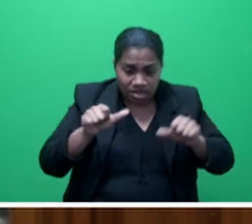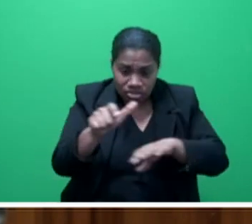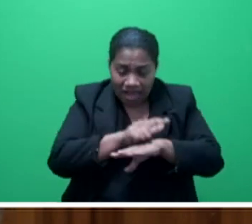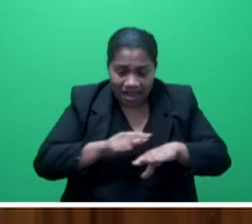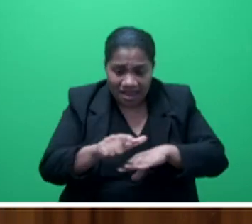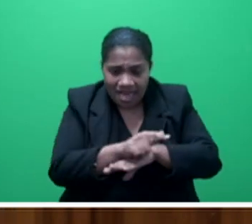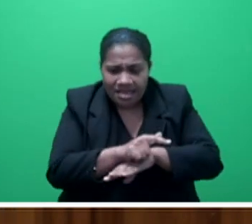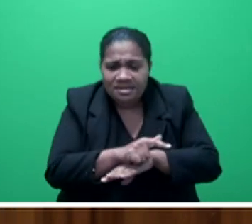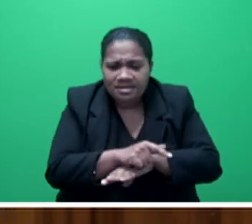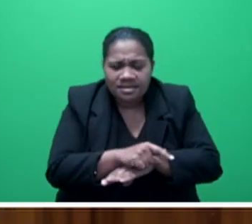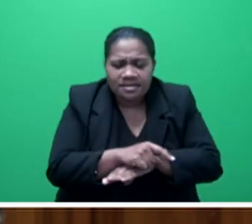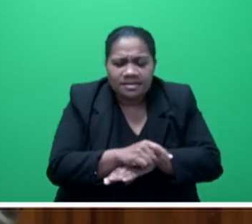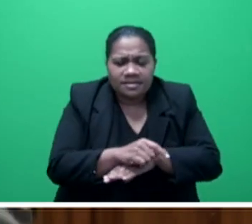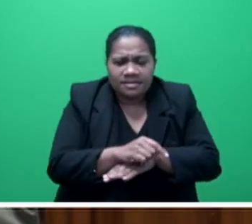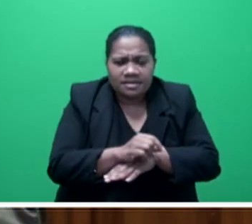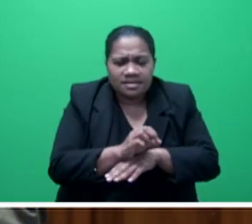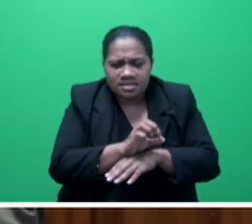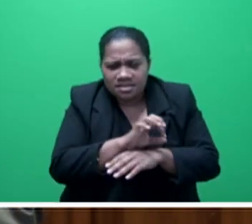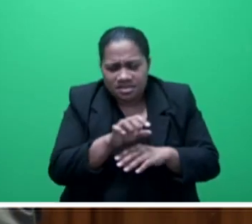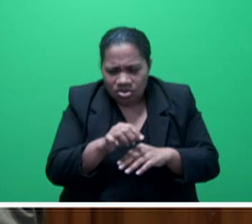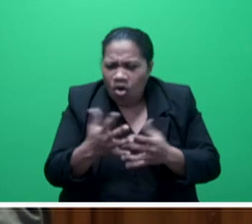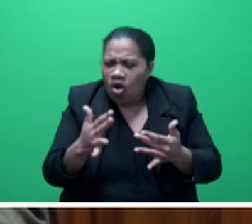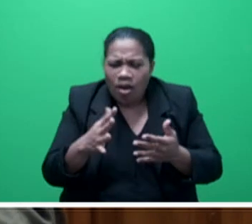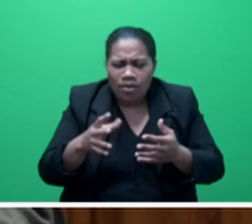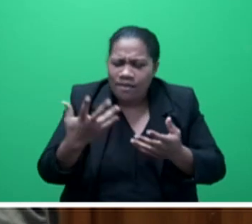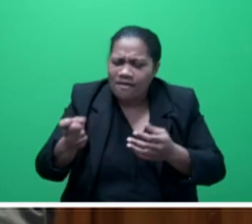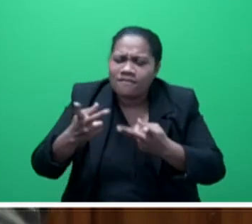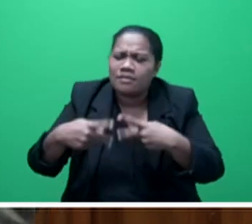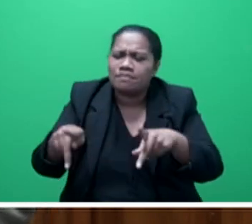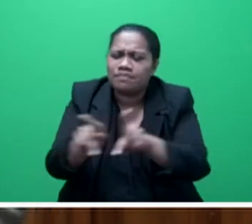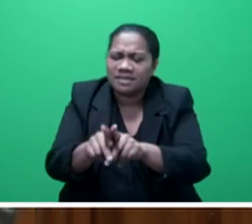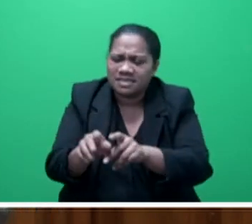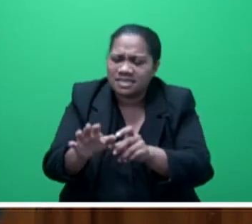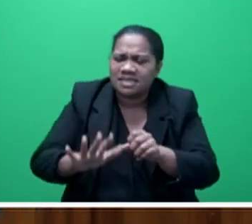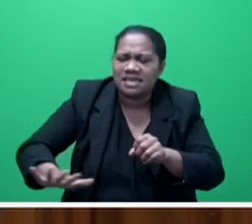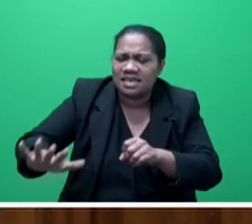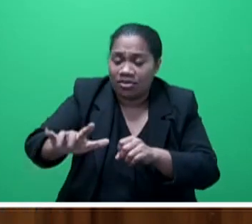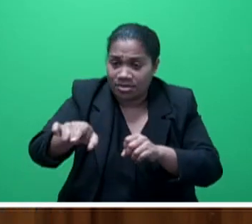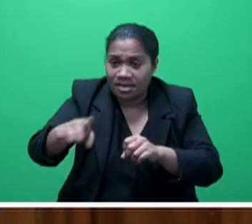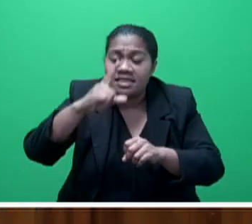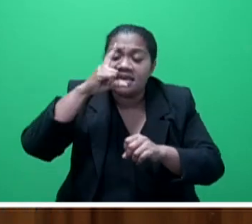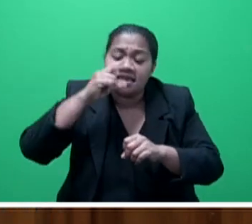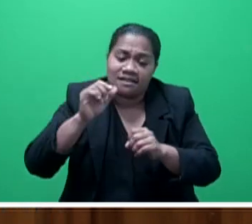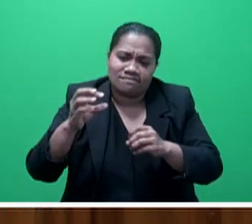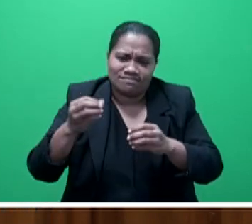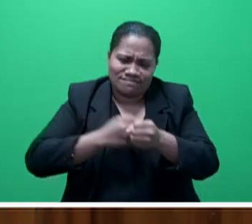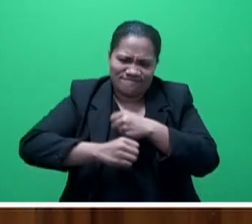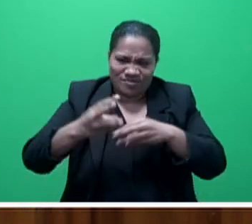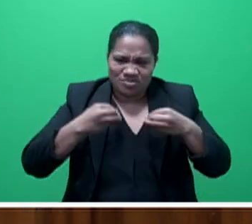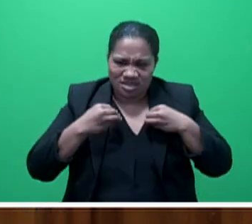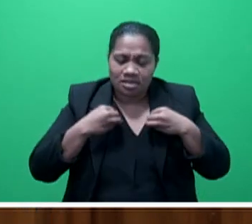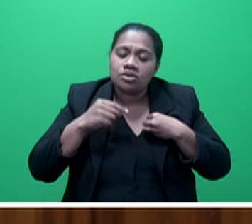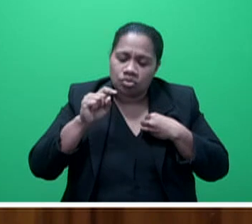to agriculture or which are located in areas that make them highly amenable to business activities and rezone them as